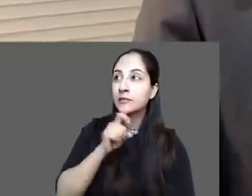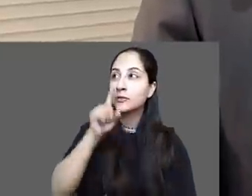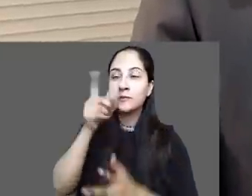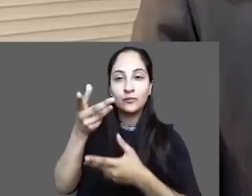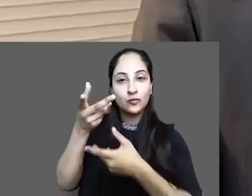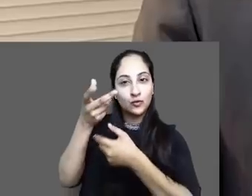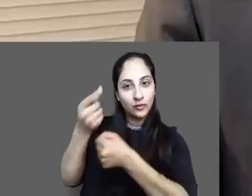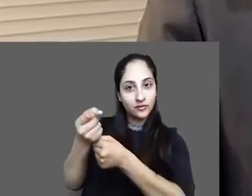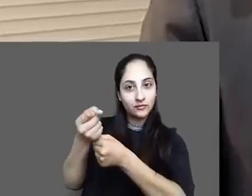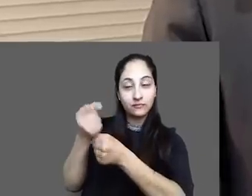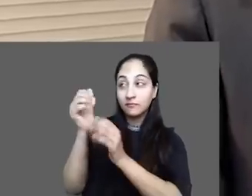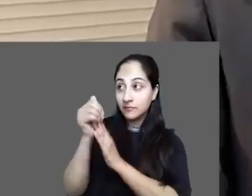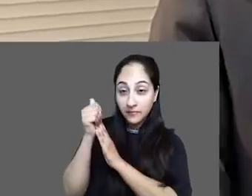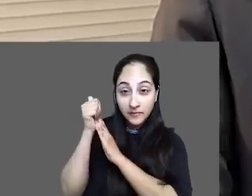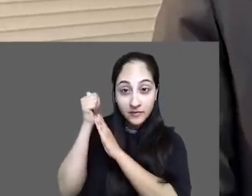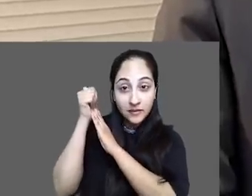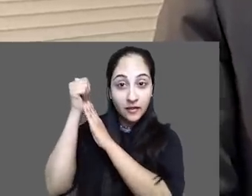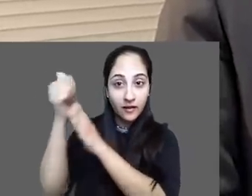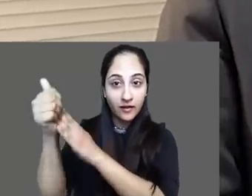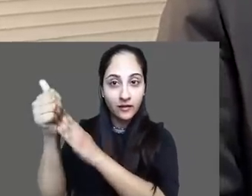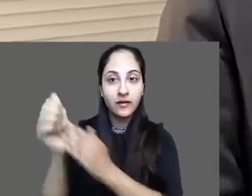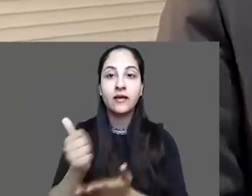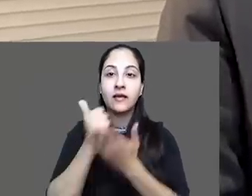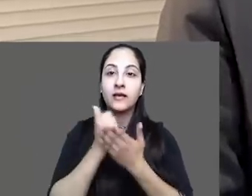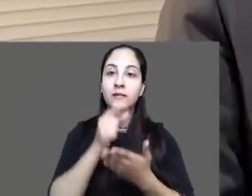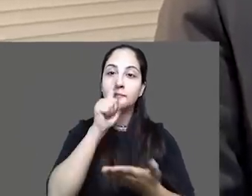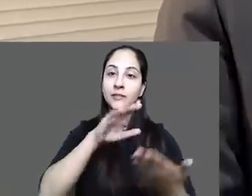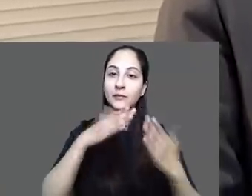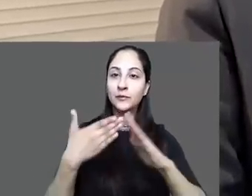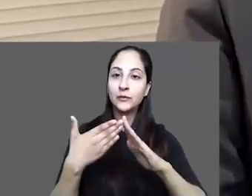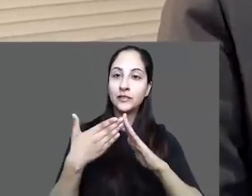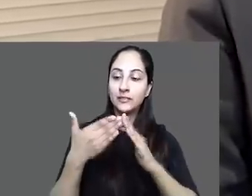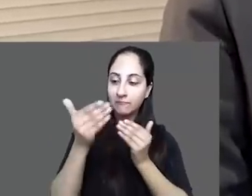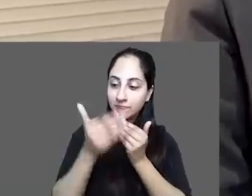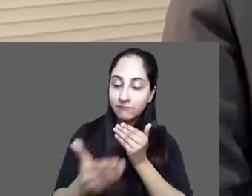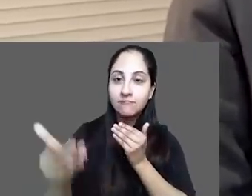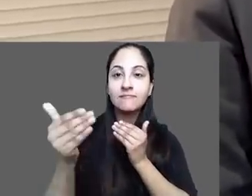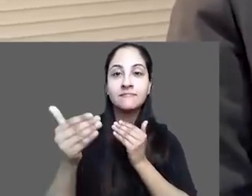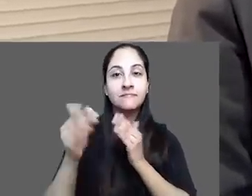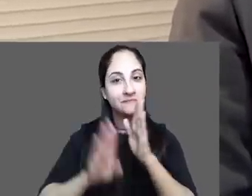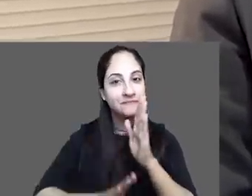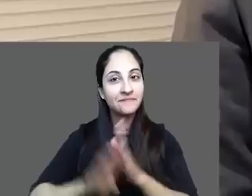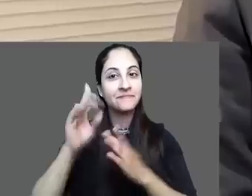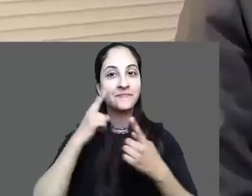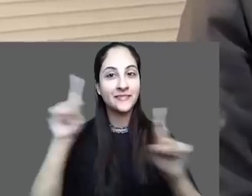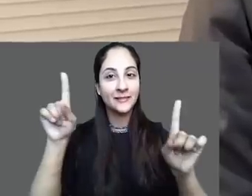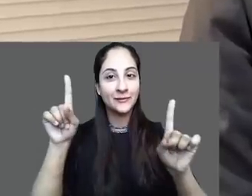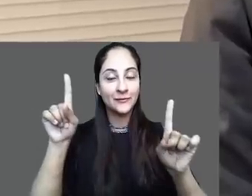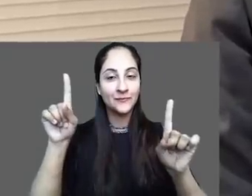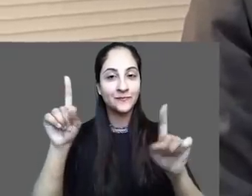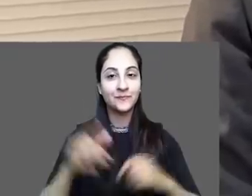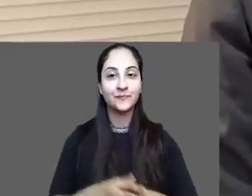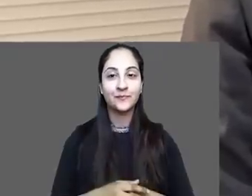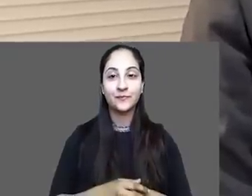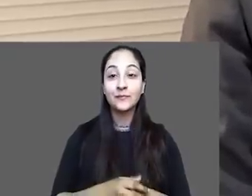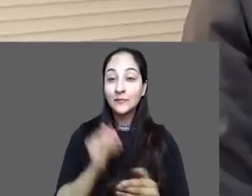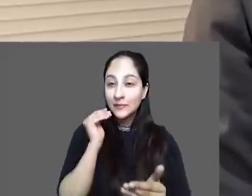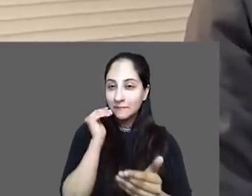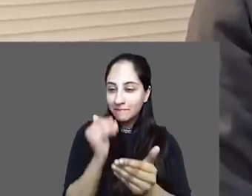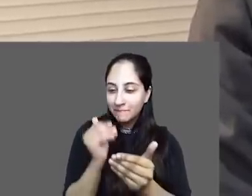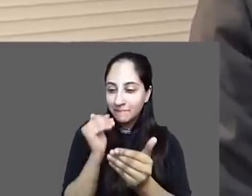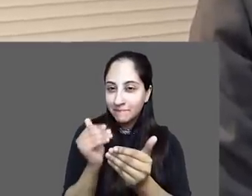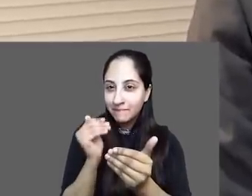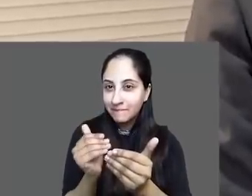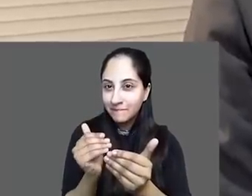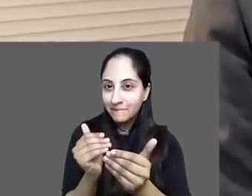to seeing you and are confident that with the Imam as our beacon of light, we will go further as a Jamaat